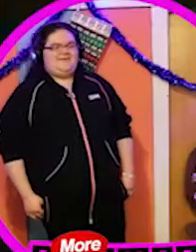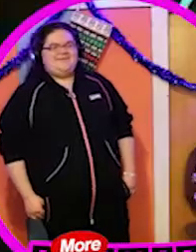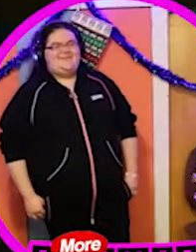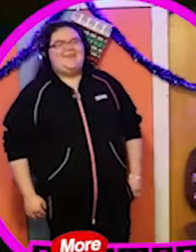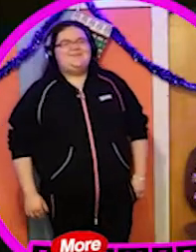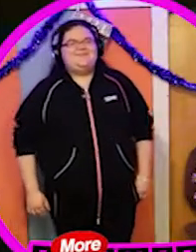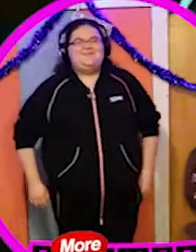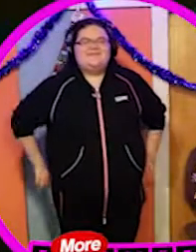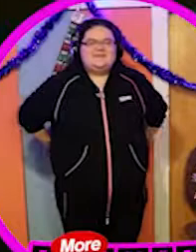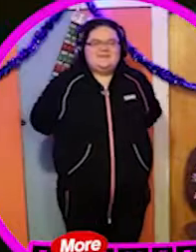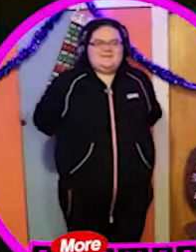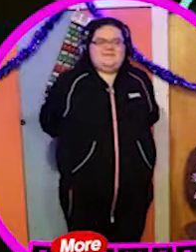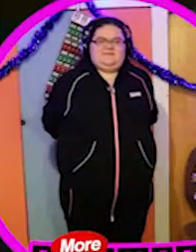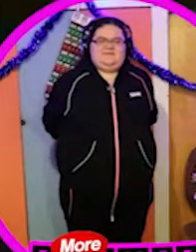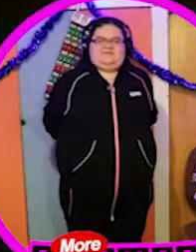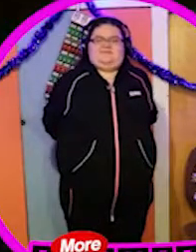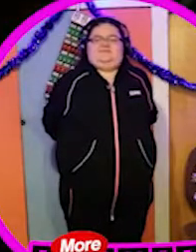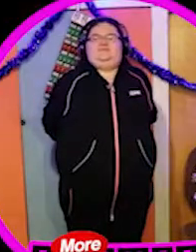huh?